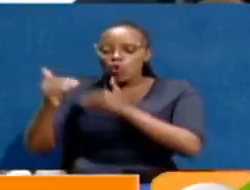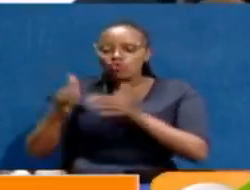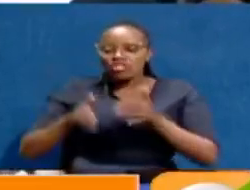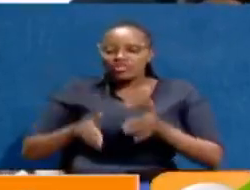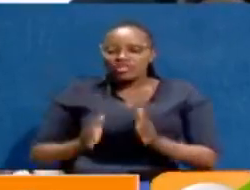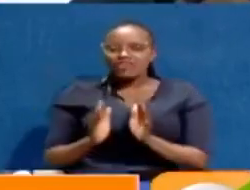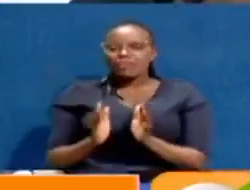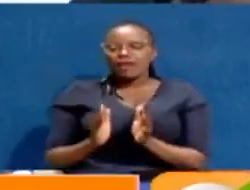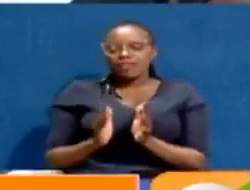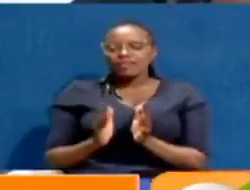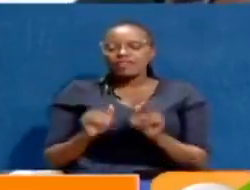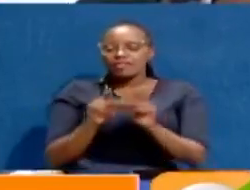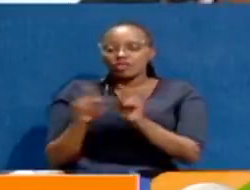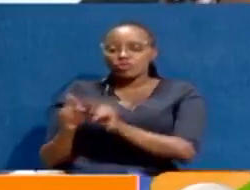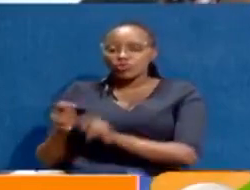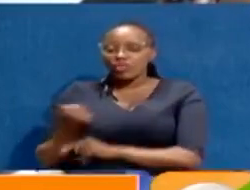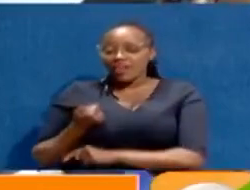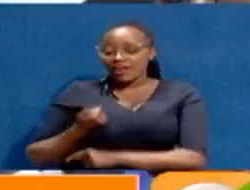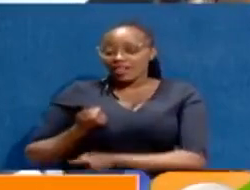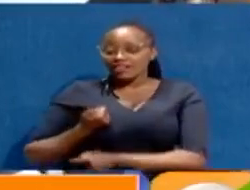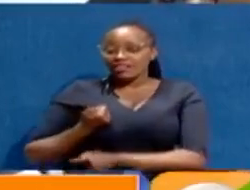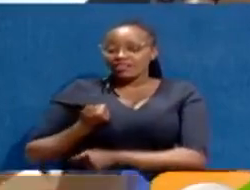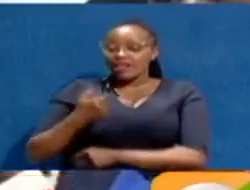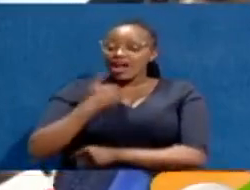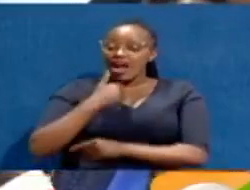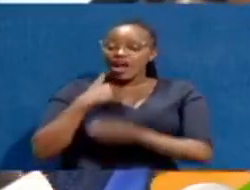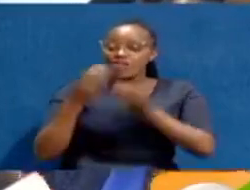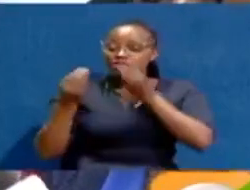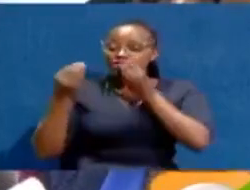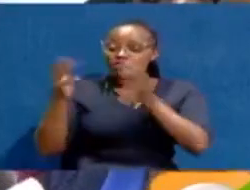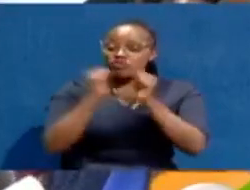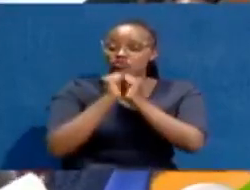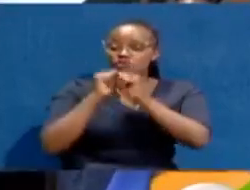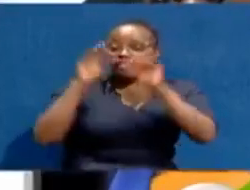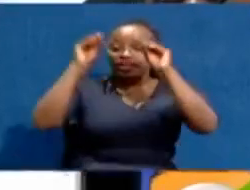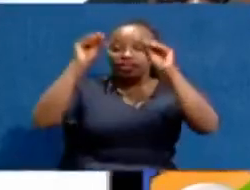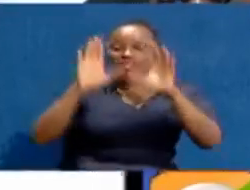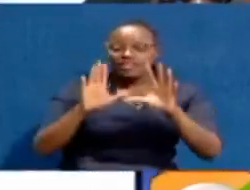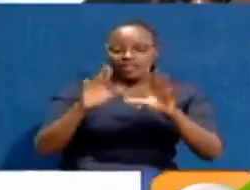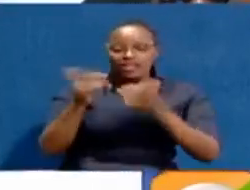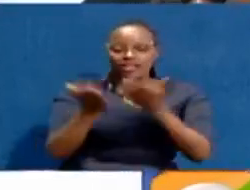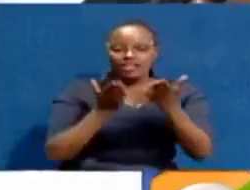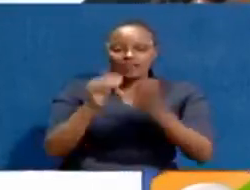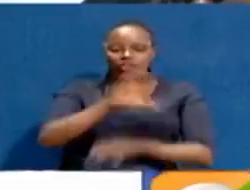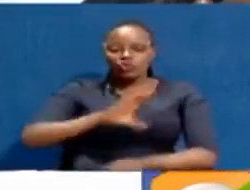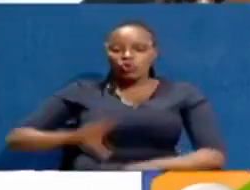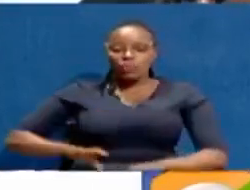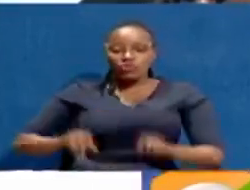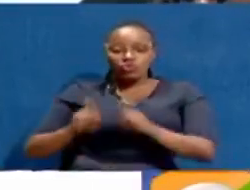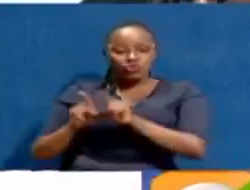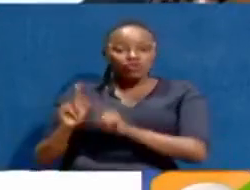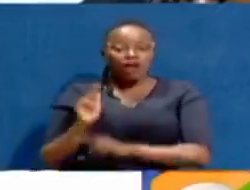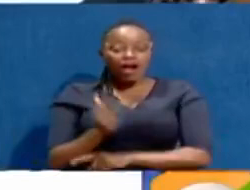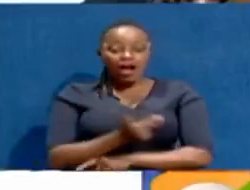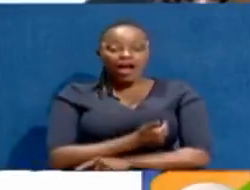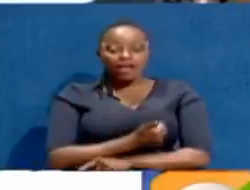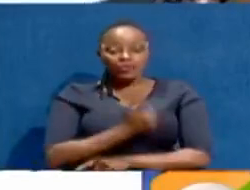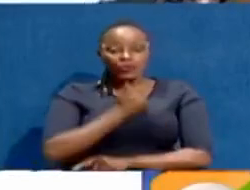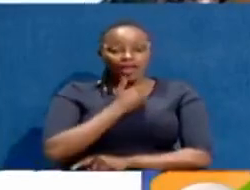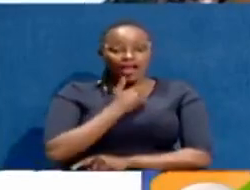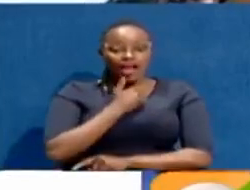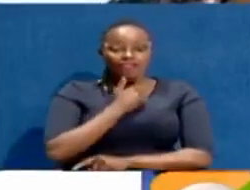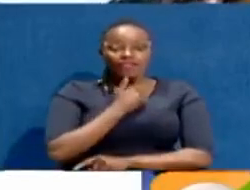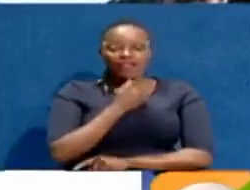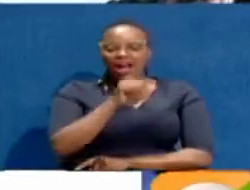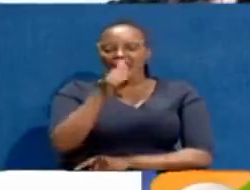give birth, and our girl have the data together with teacher service commission together with ourselves. The ones